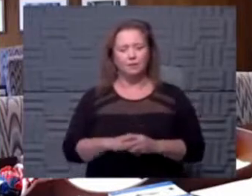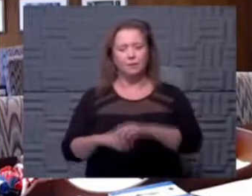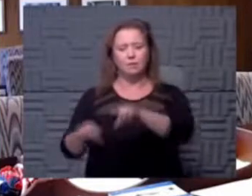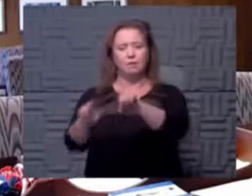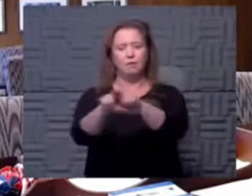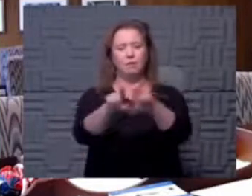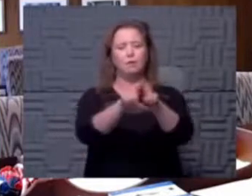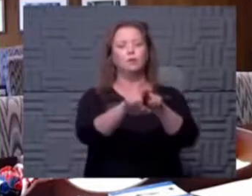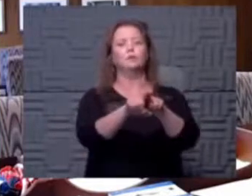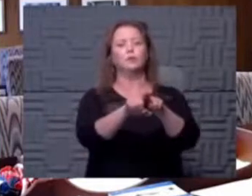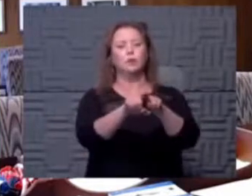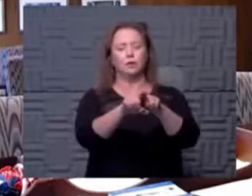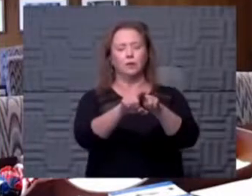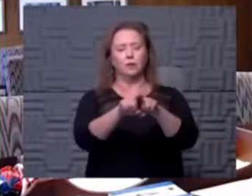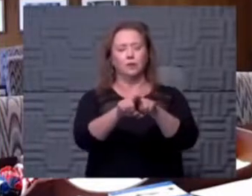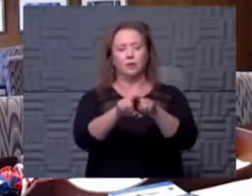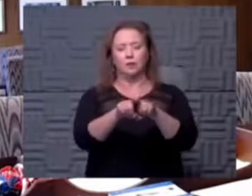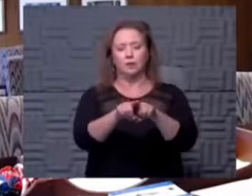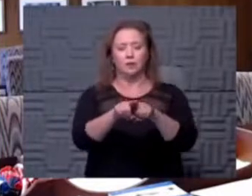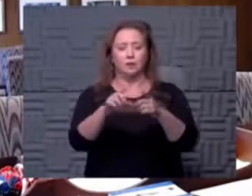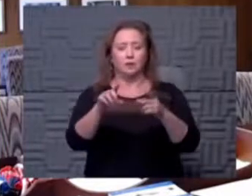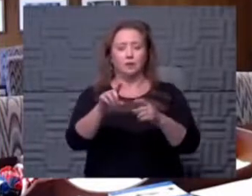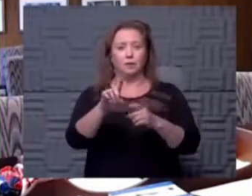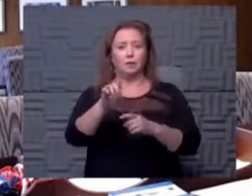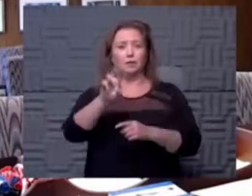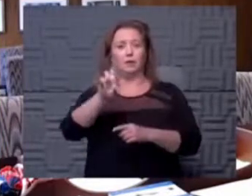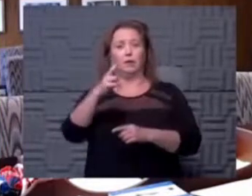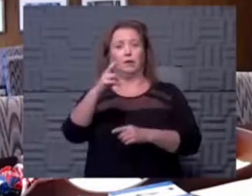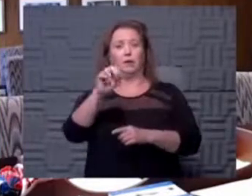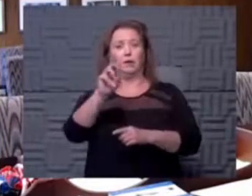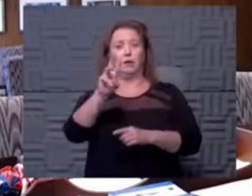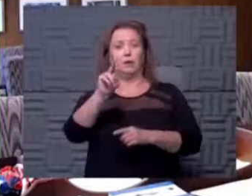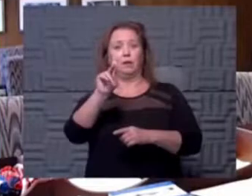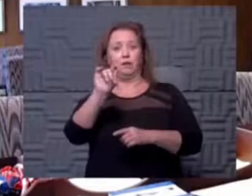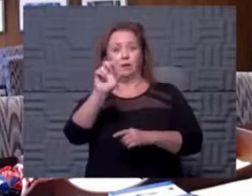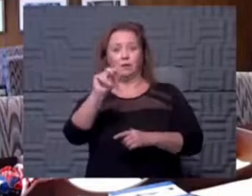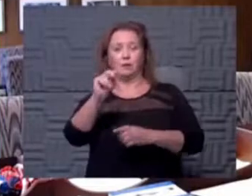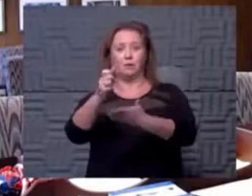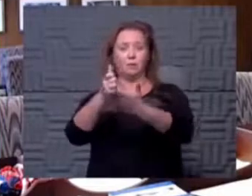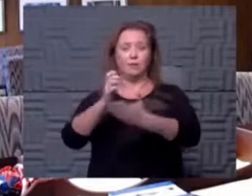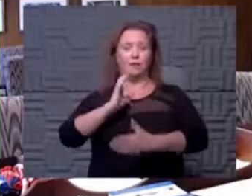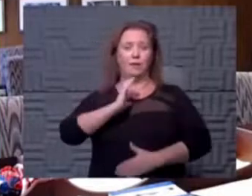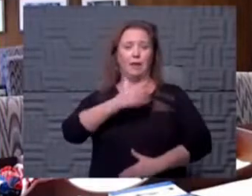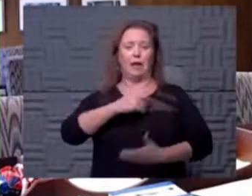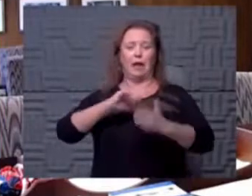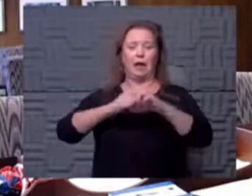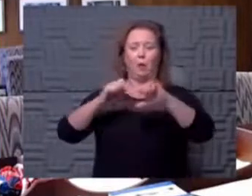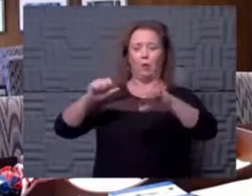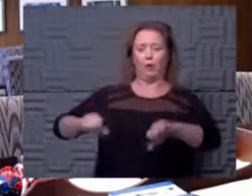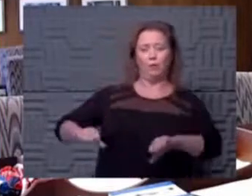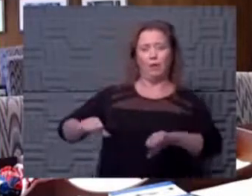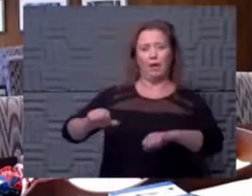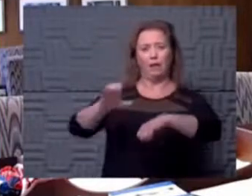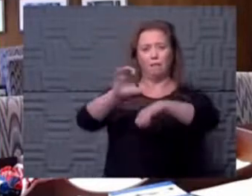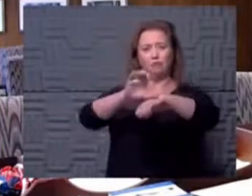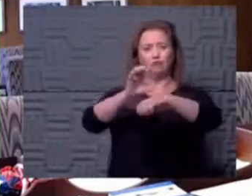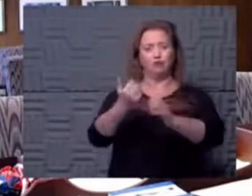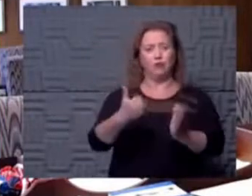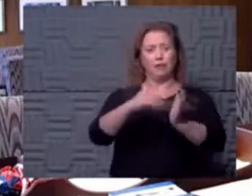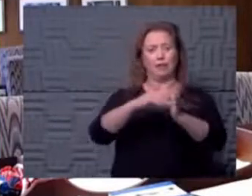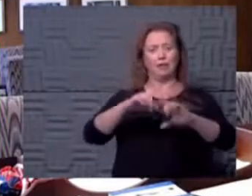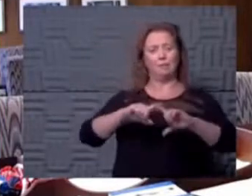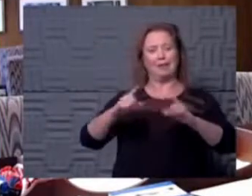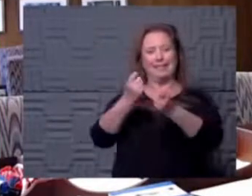also, Dr. Hawkinson was very helpful to us to try to, how can we have church again, but do